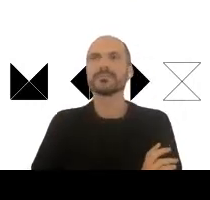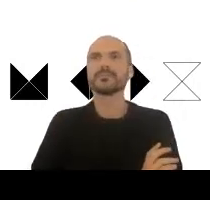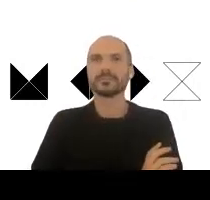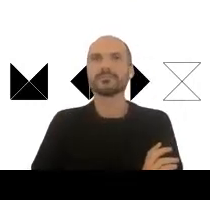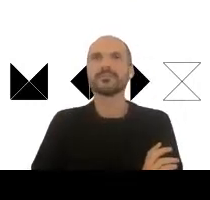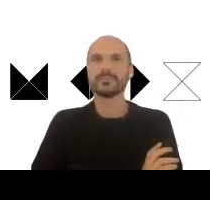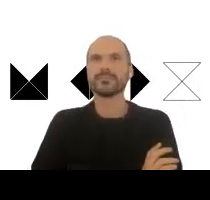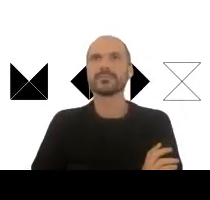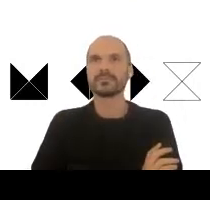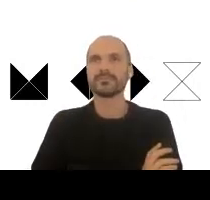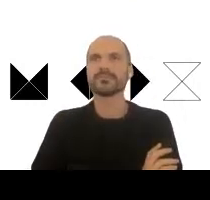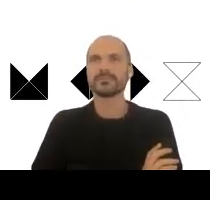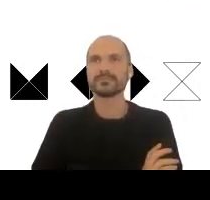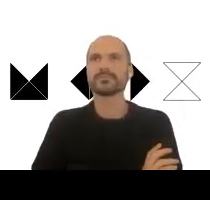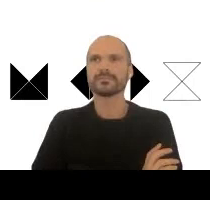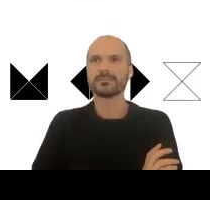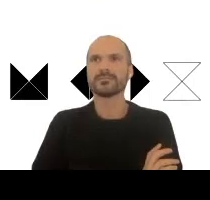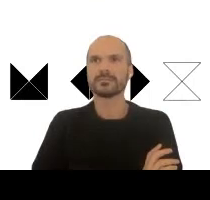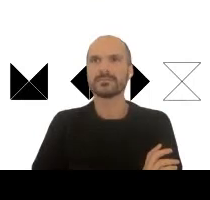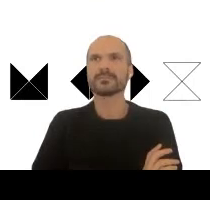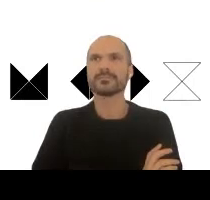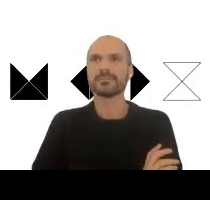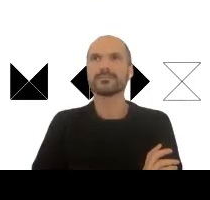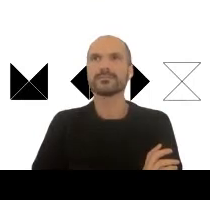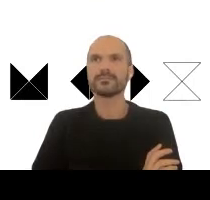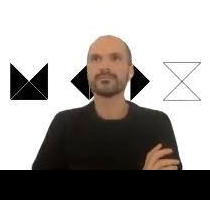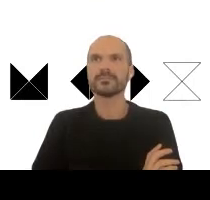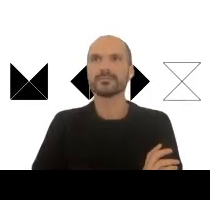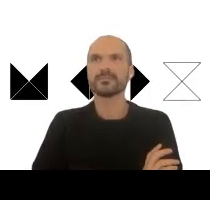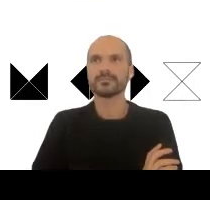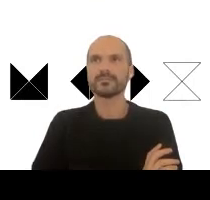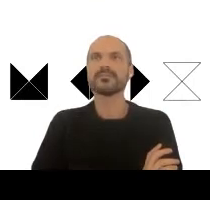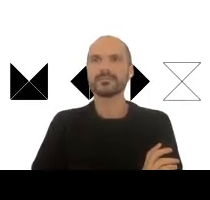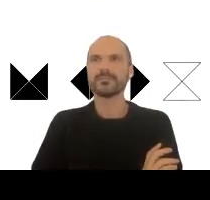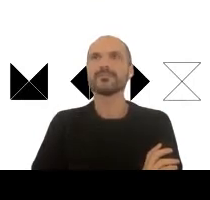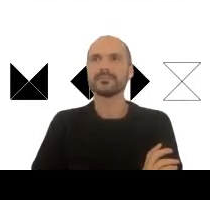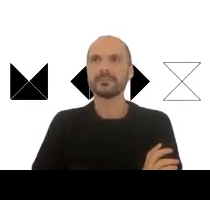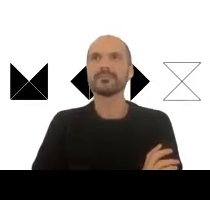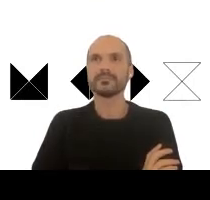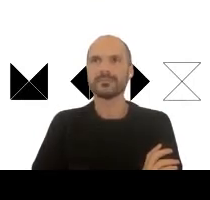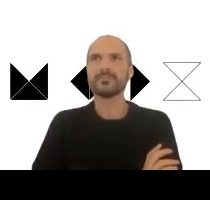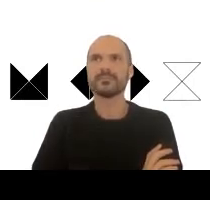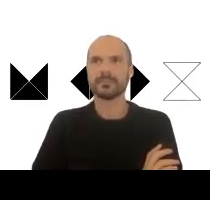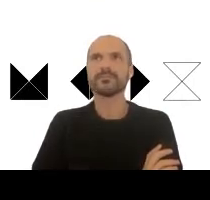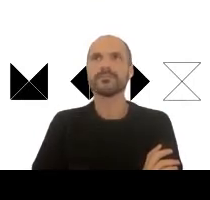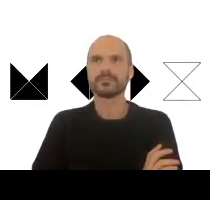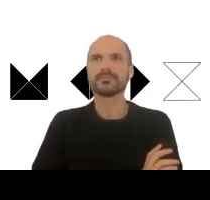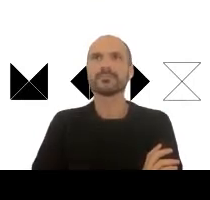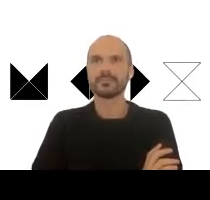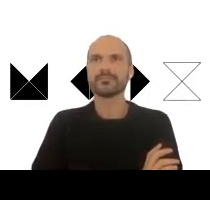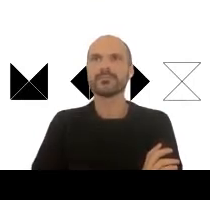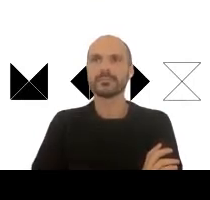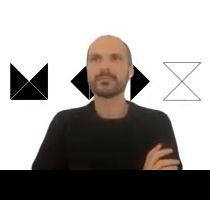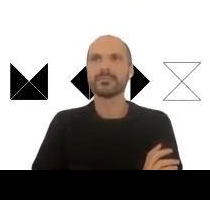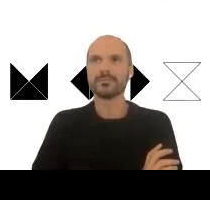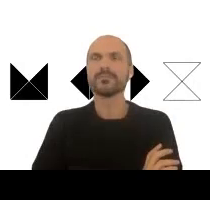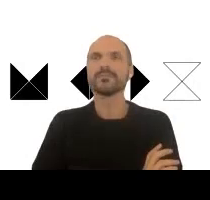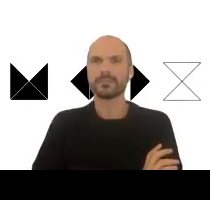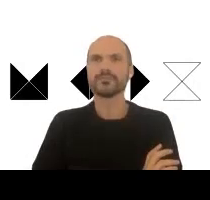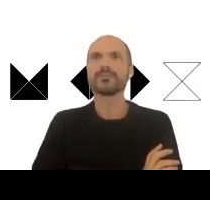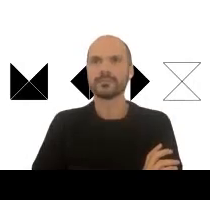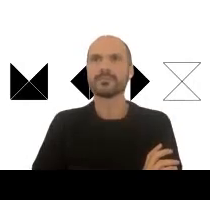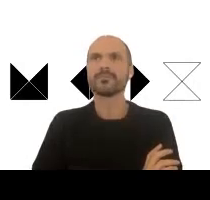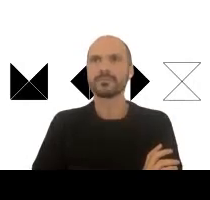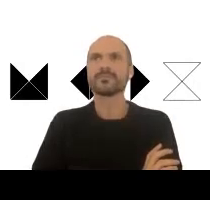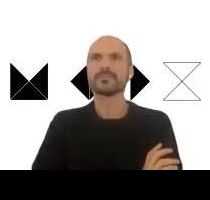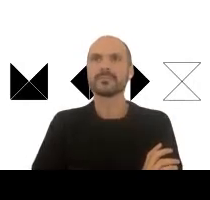this and really use concrete, for example, on the foundations where we really need it, because we will need it in the future as